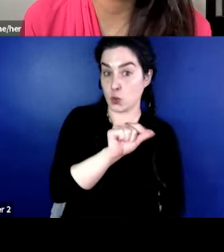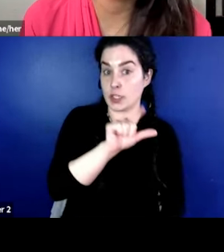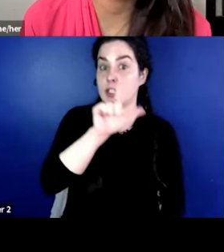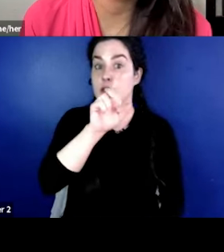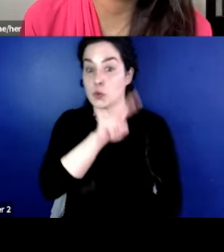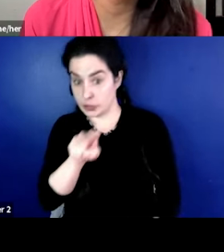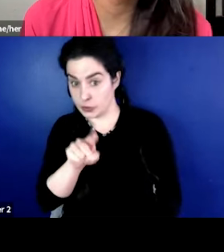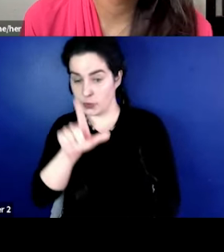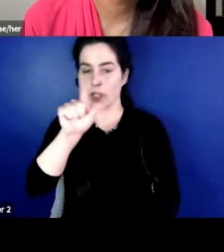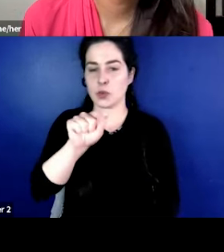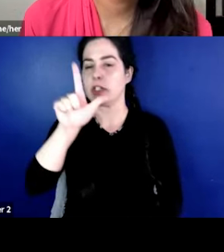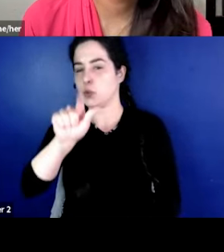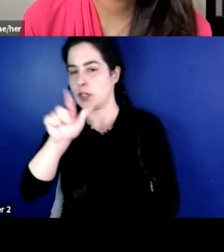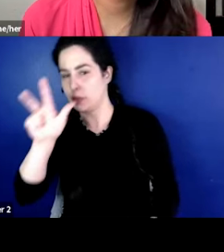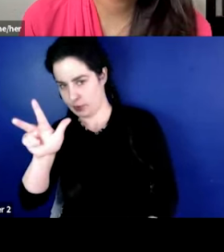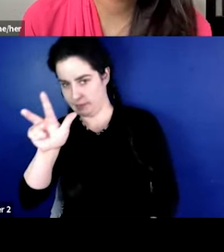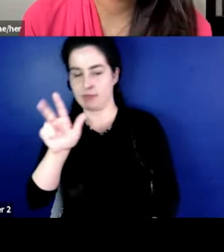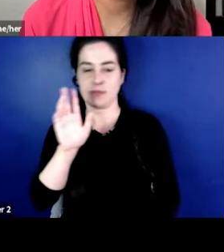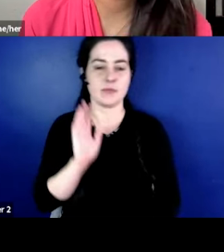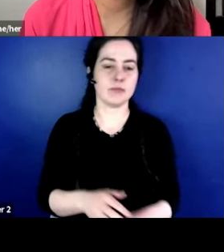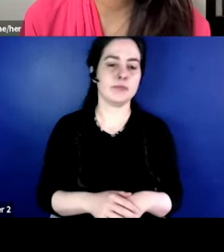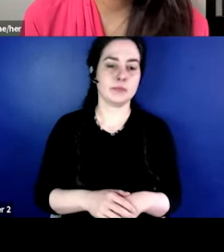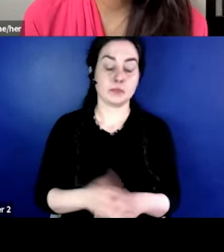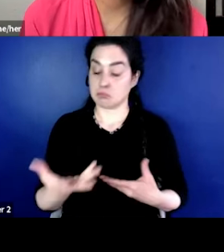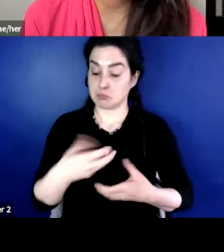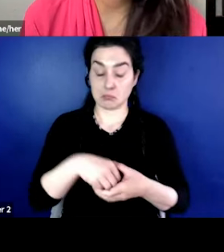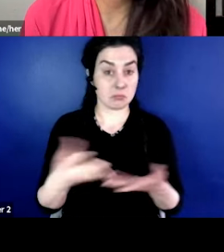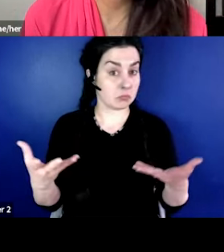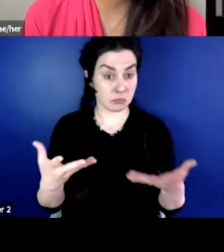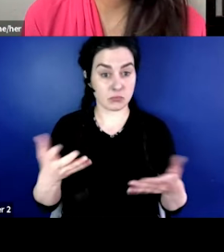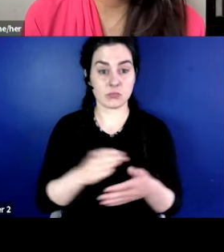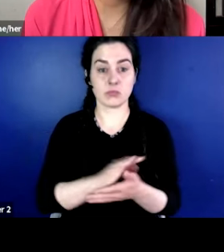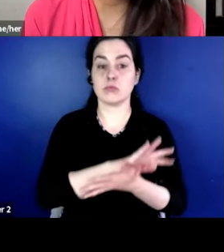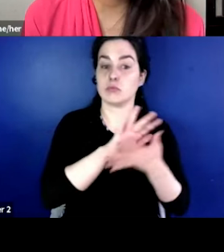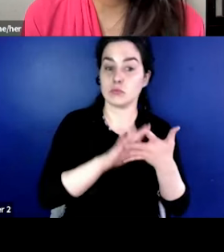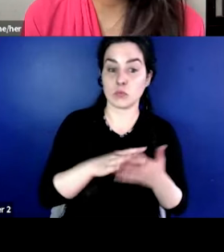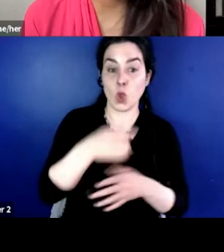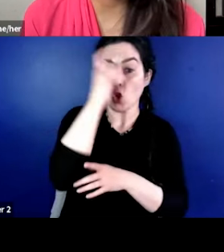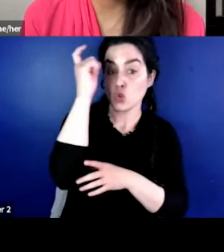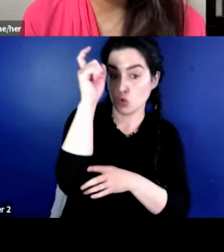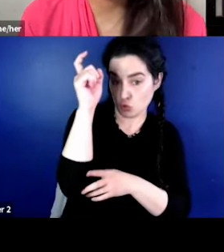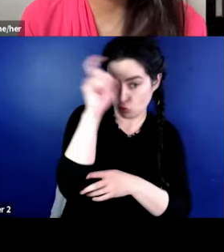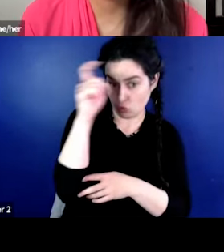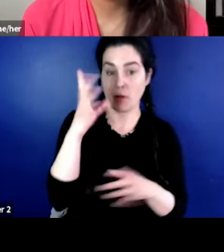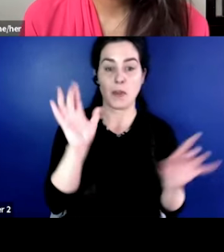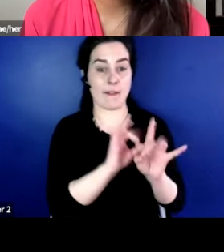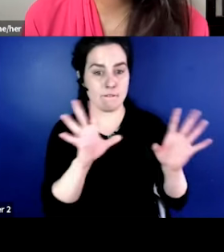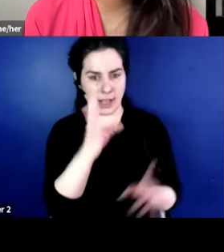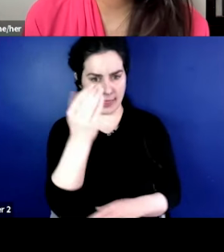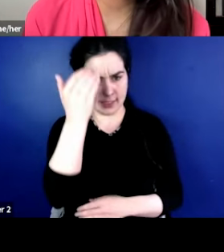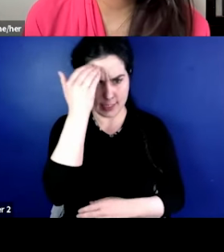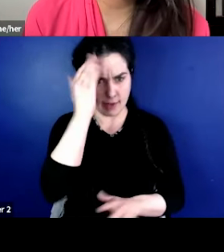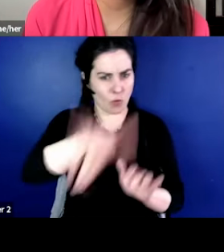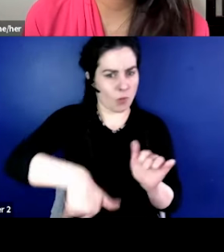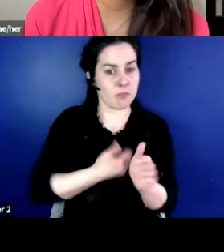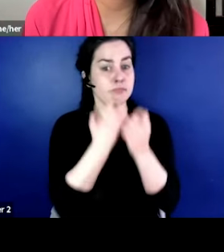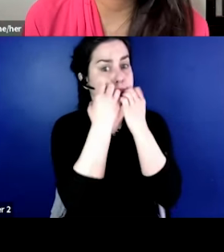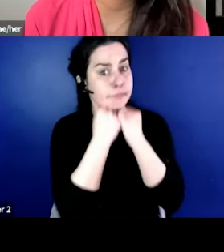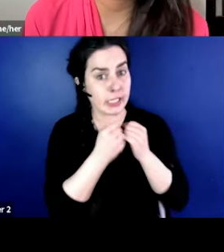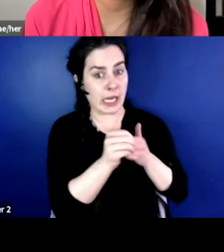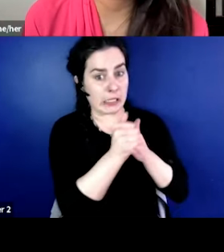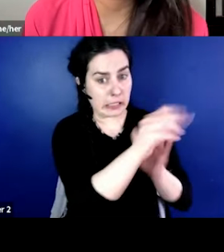2022 and 2023. And those include things like trauma and violence-informed care guidelines for medical professionals. Some of the research that we